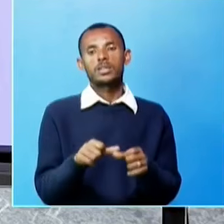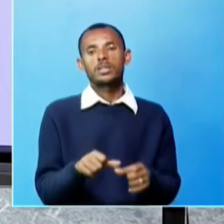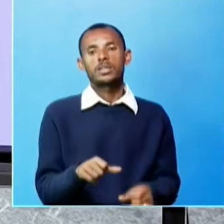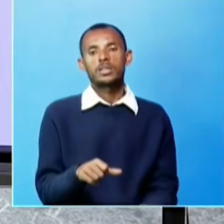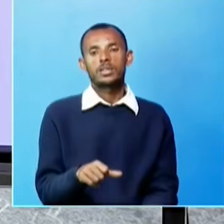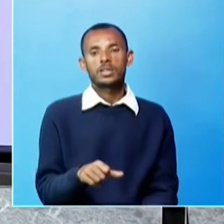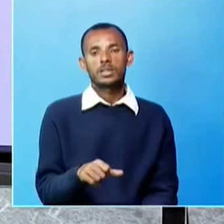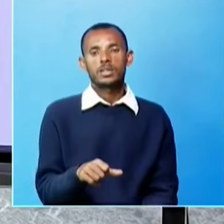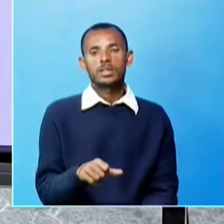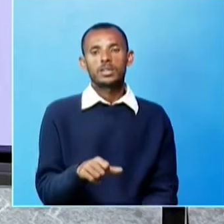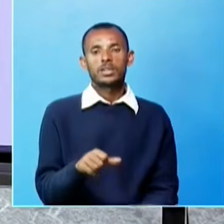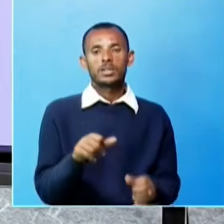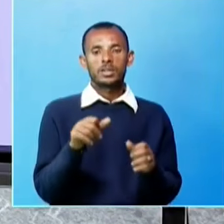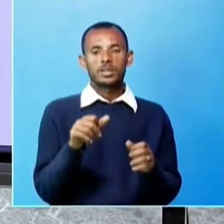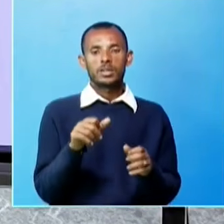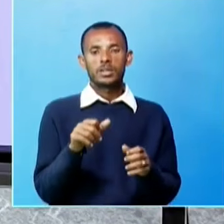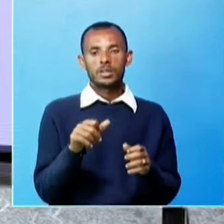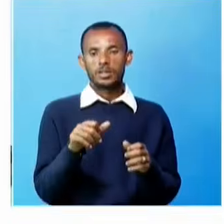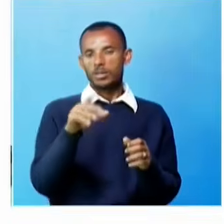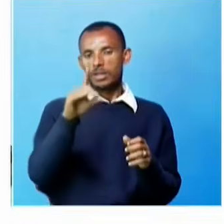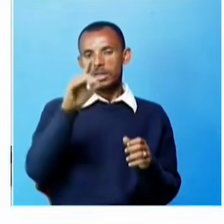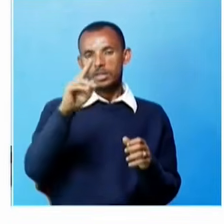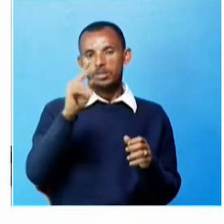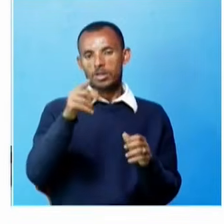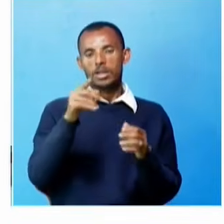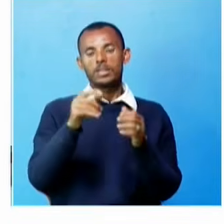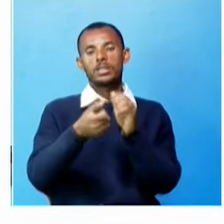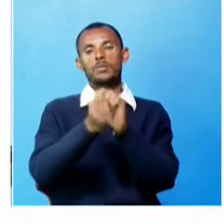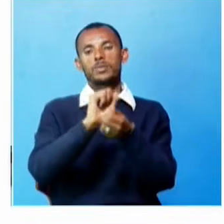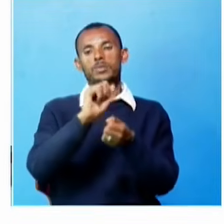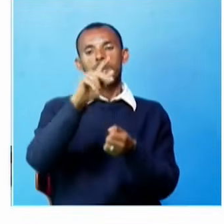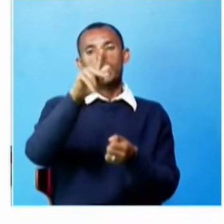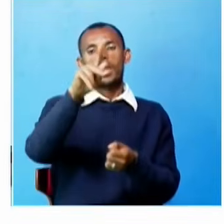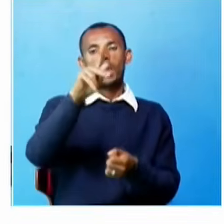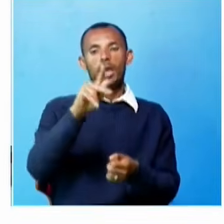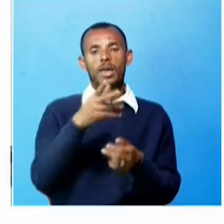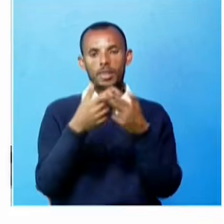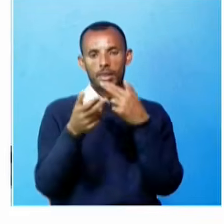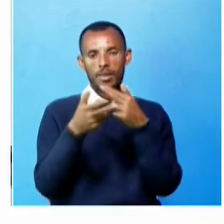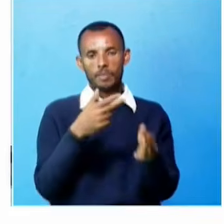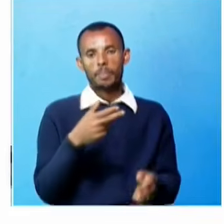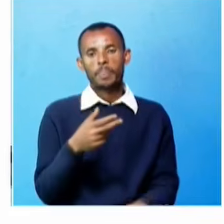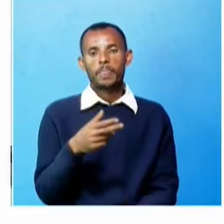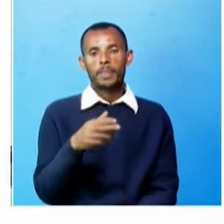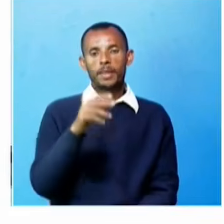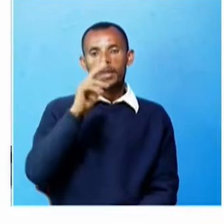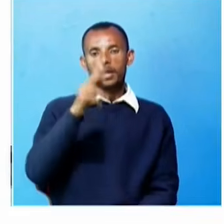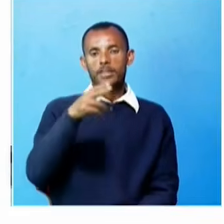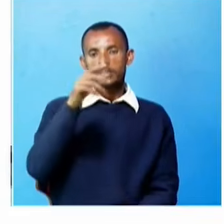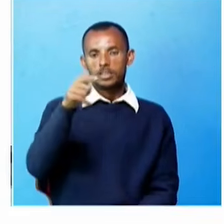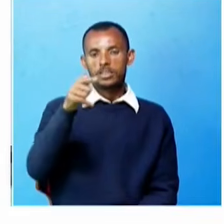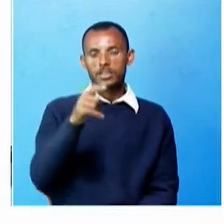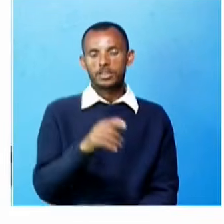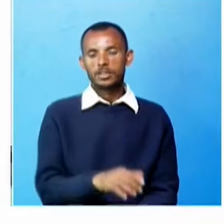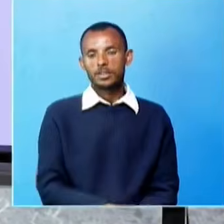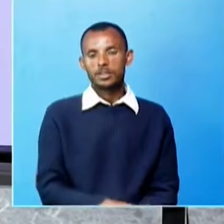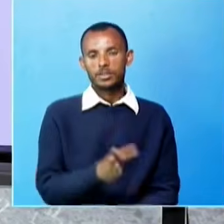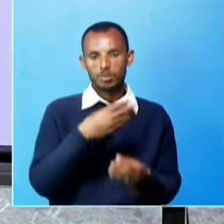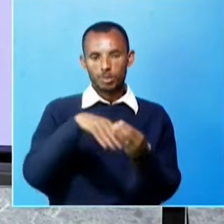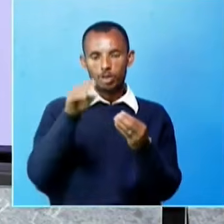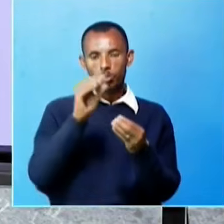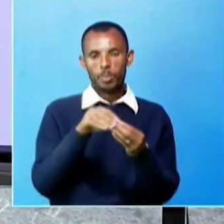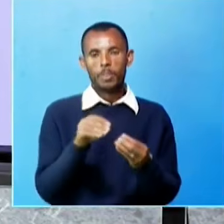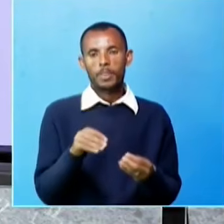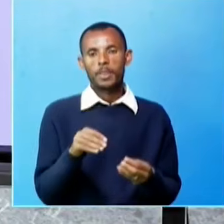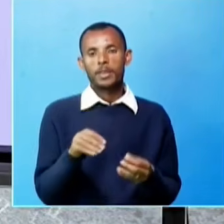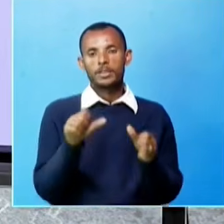so DH is constant. So in place of DH, you can substitute K times HG plus